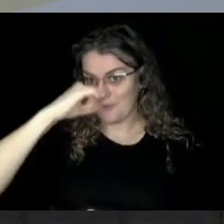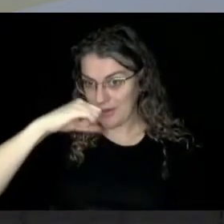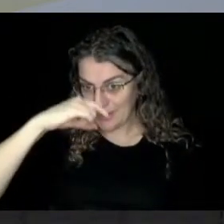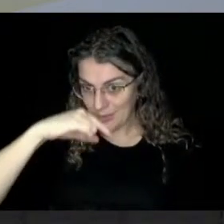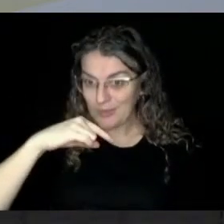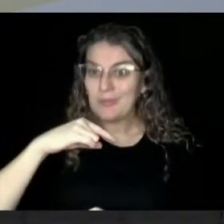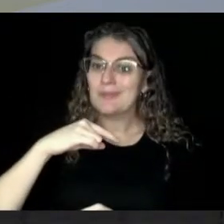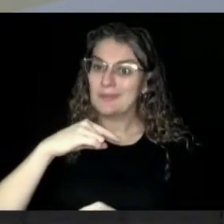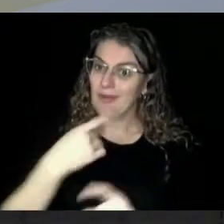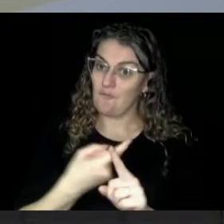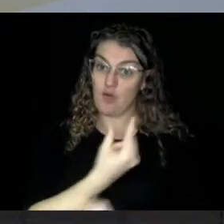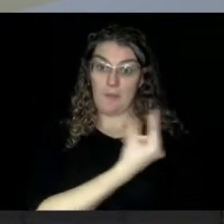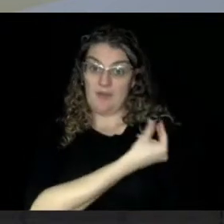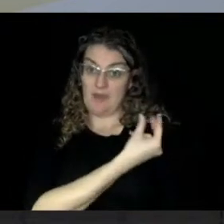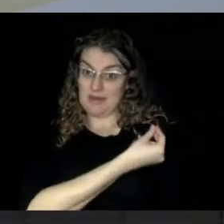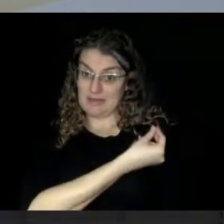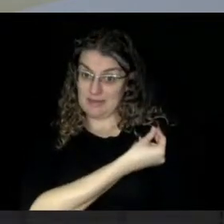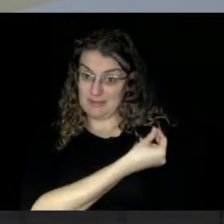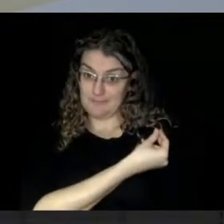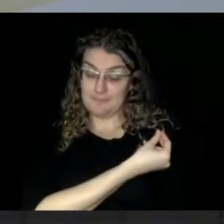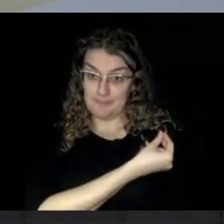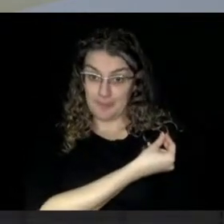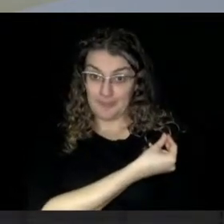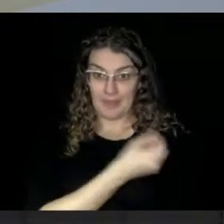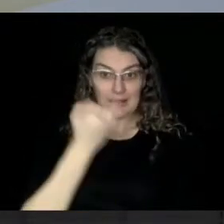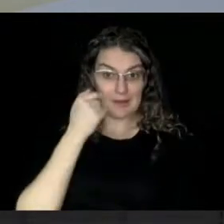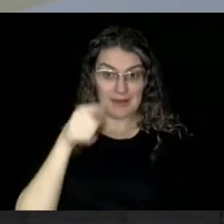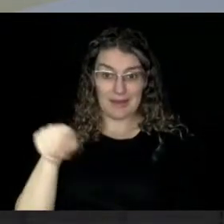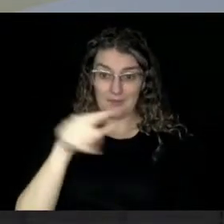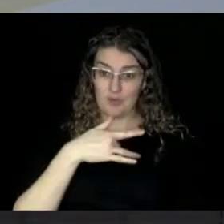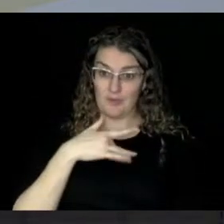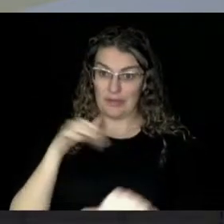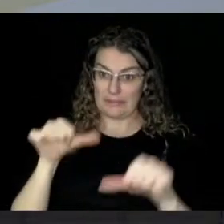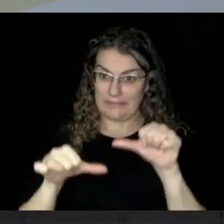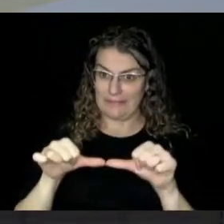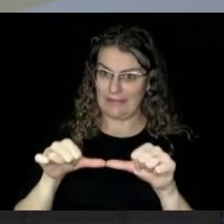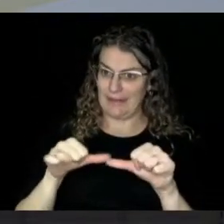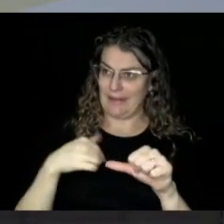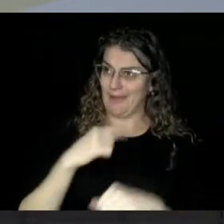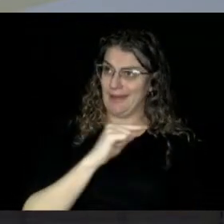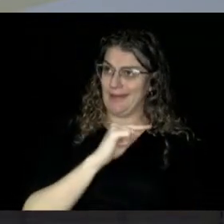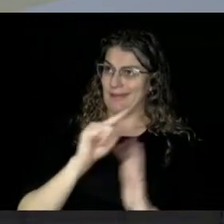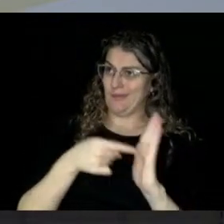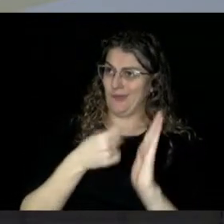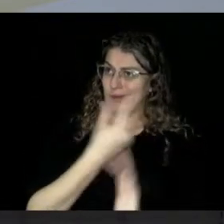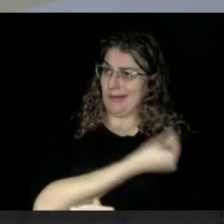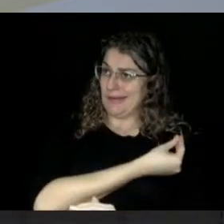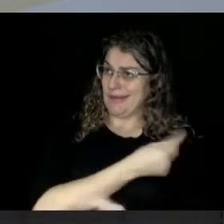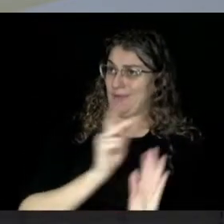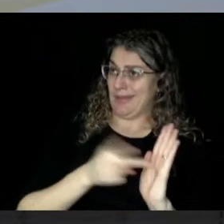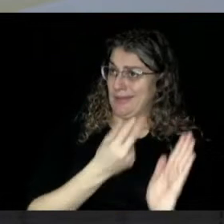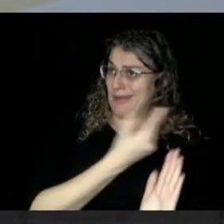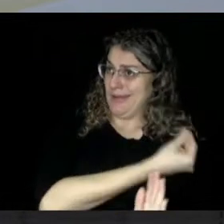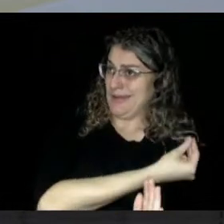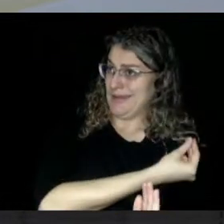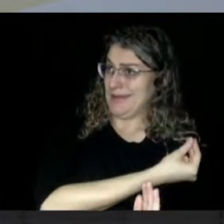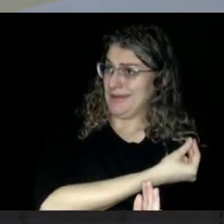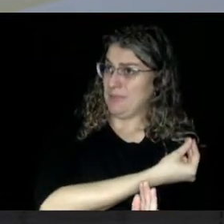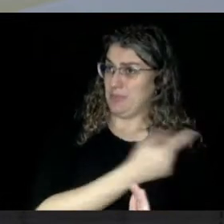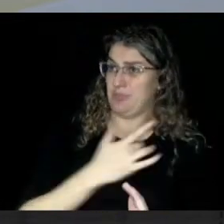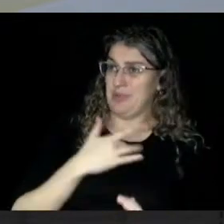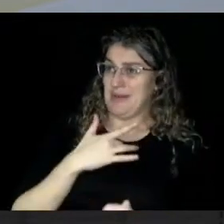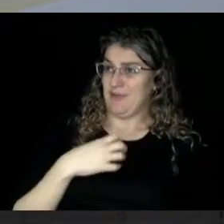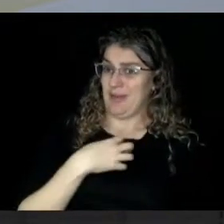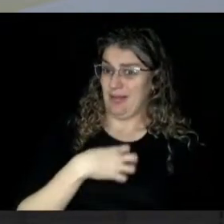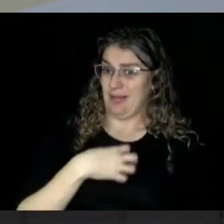you can go and be tested. I think that's absolutely fine to do. I